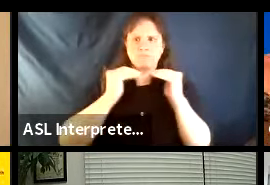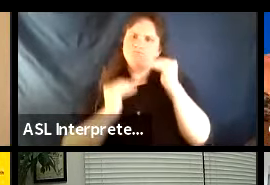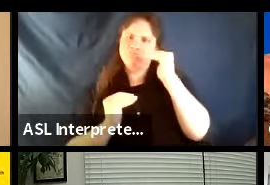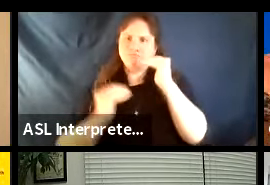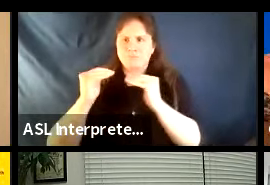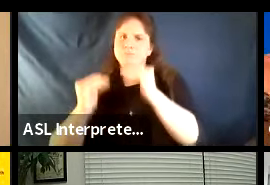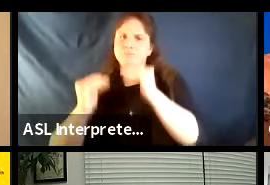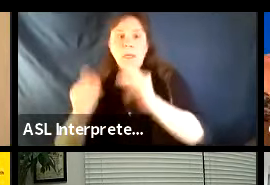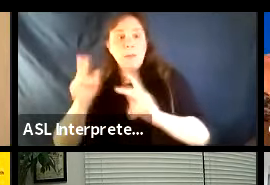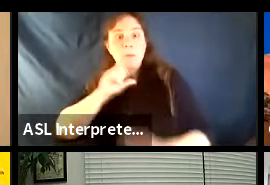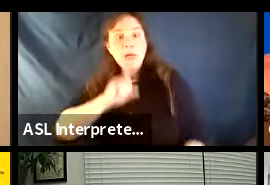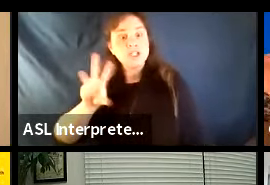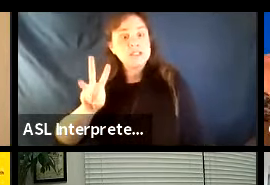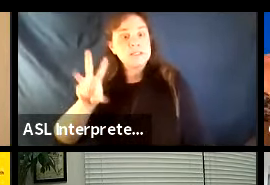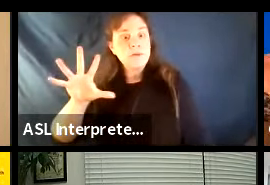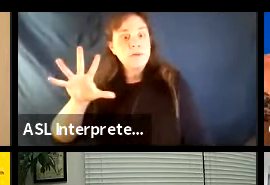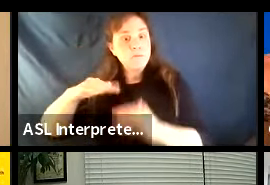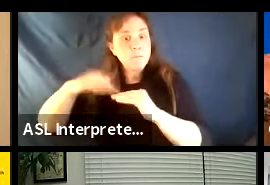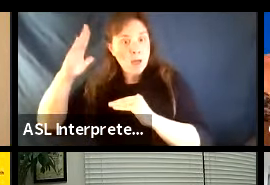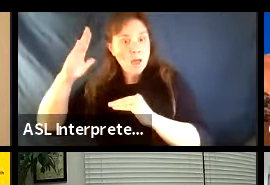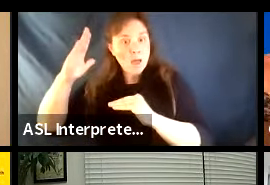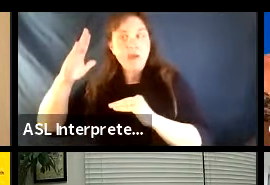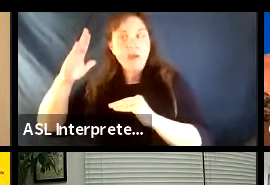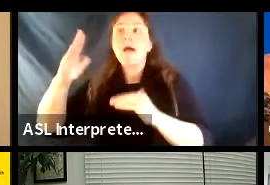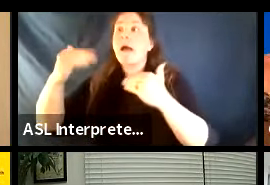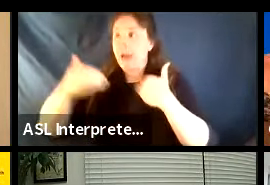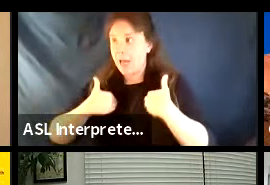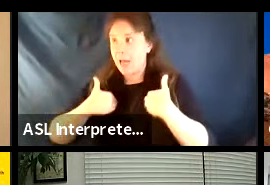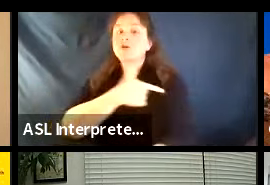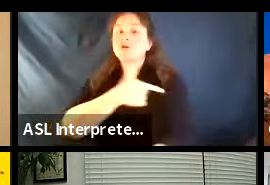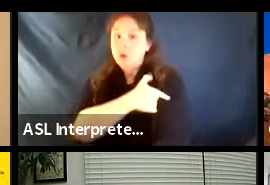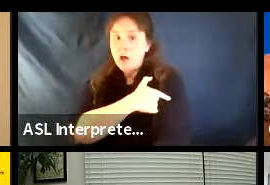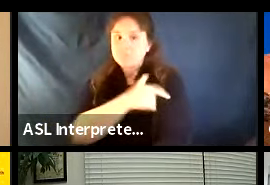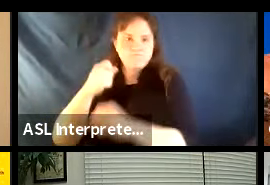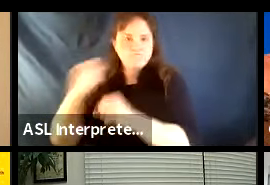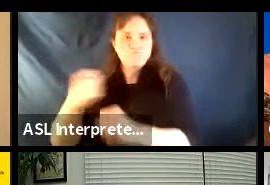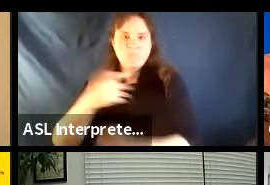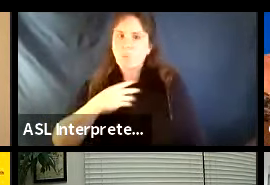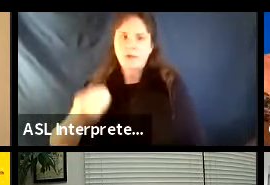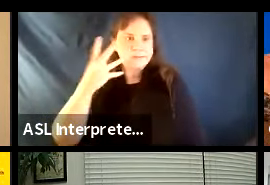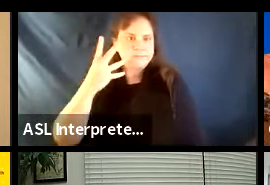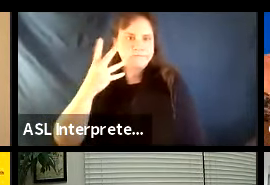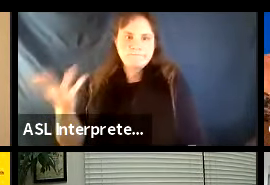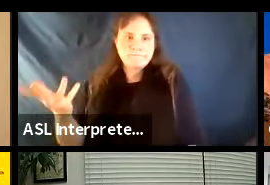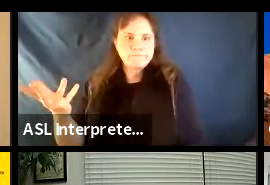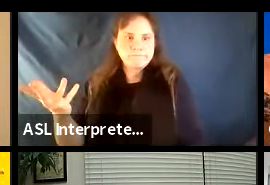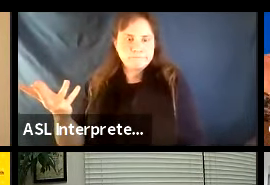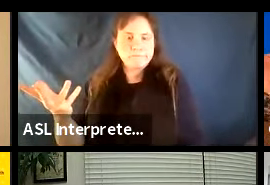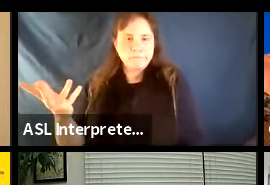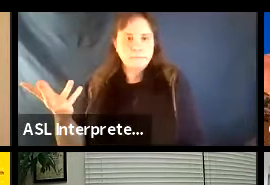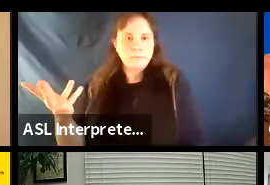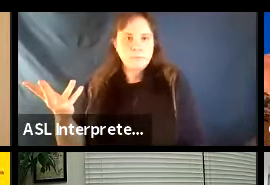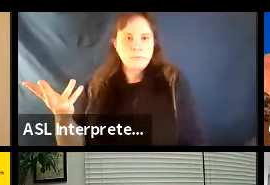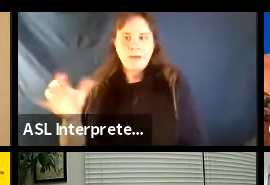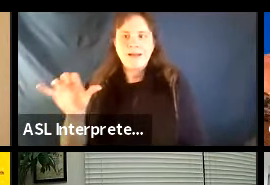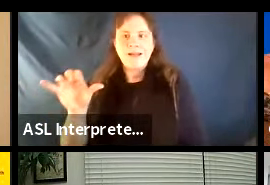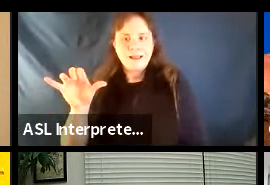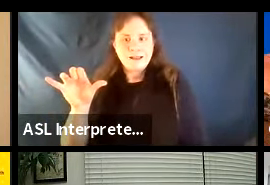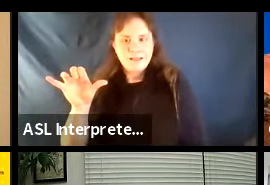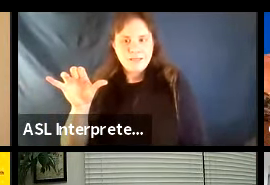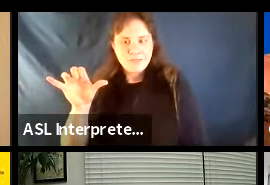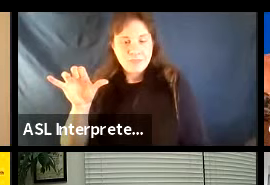who are 65 and up who are getting the shot are predominantly white. And that, is building upon